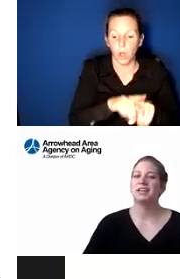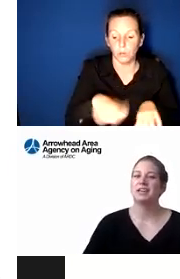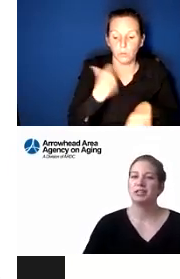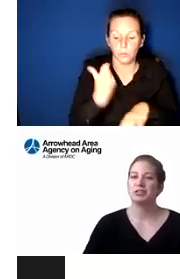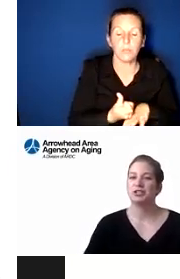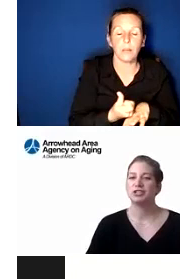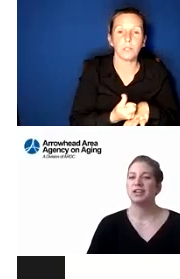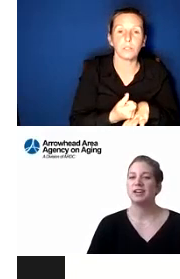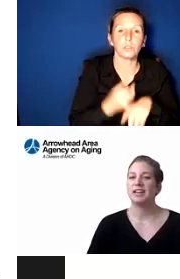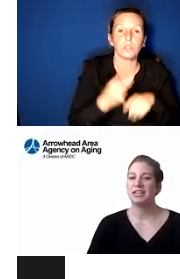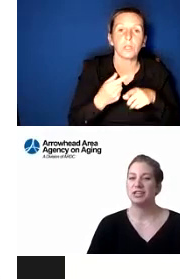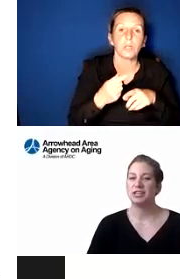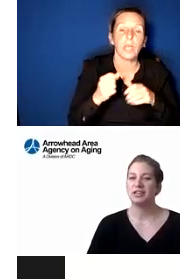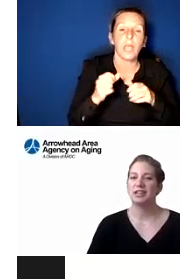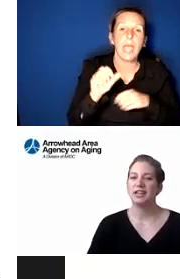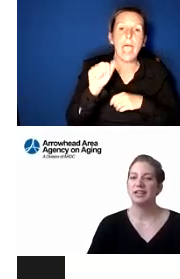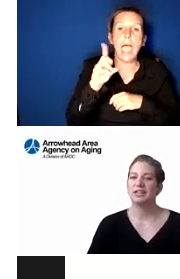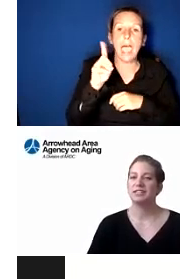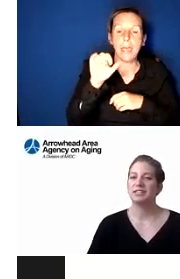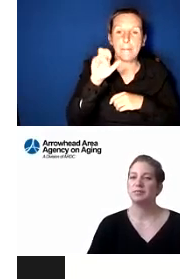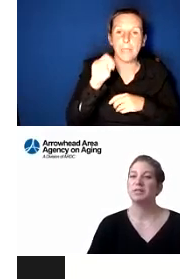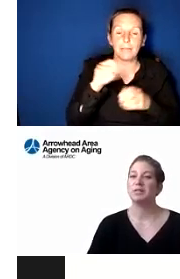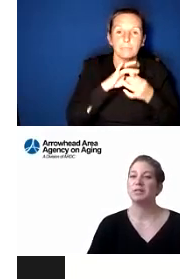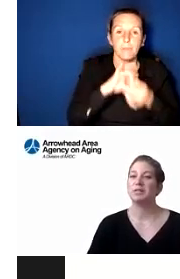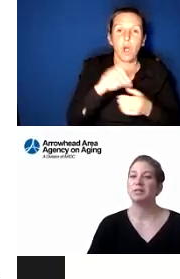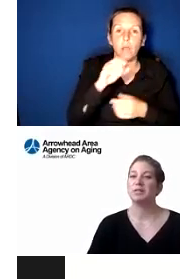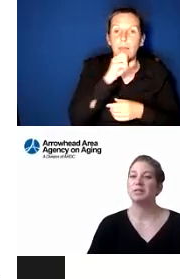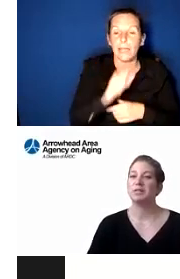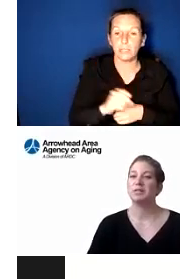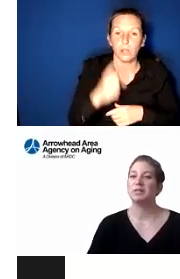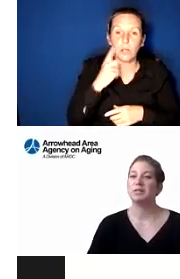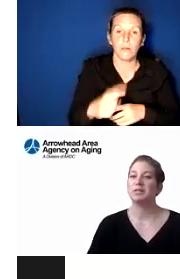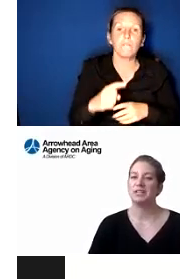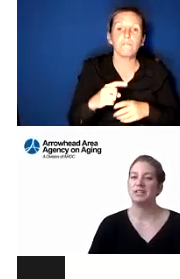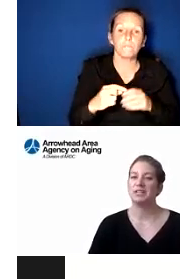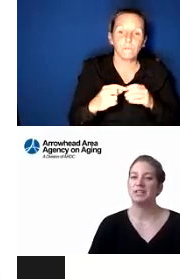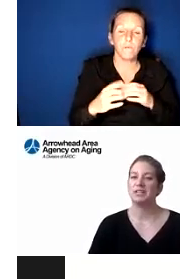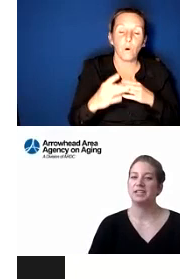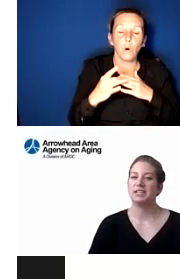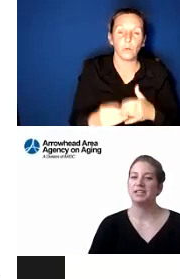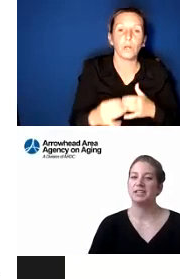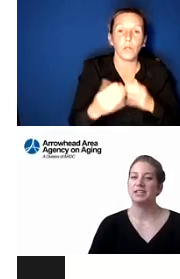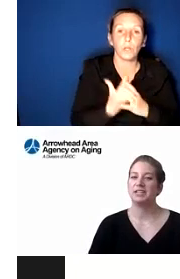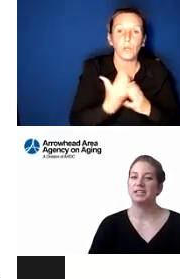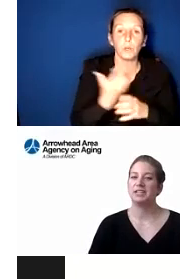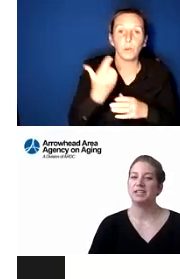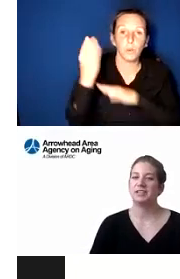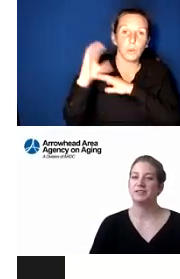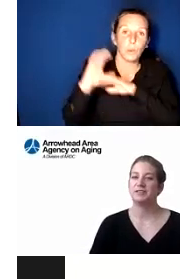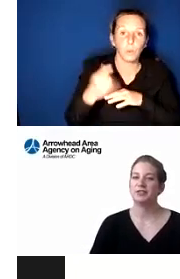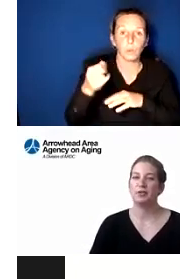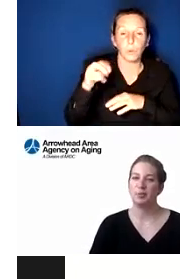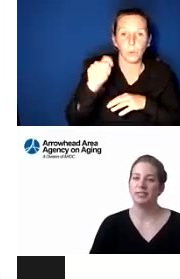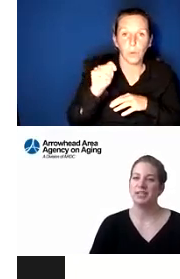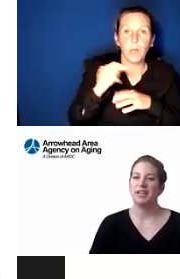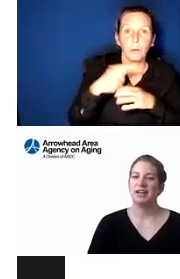the Administration on Aging and to administer the newly created grant programs and to serve as a federal focal